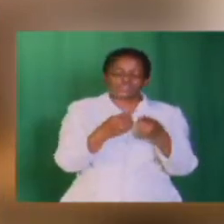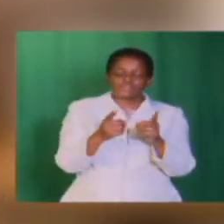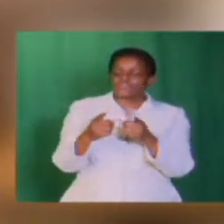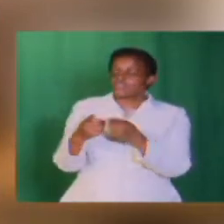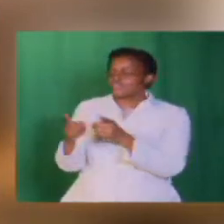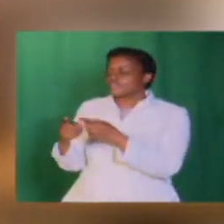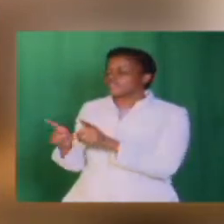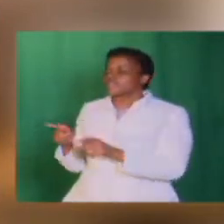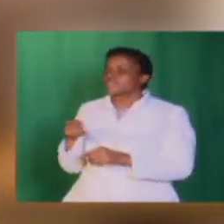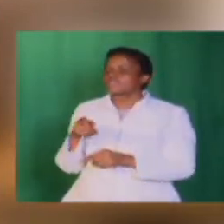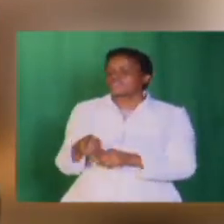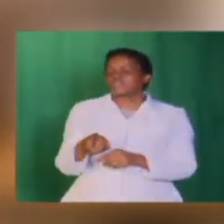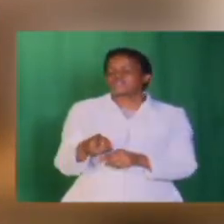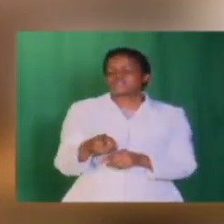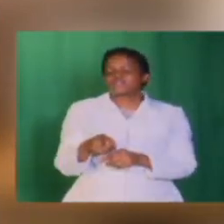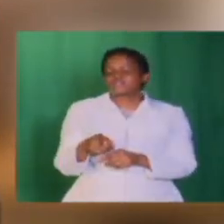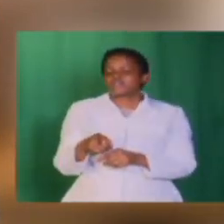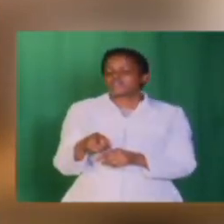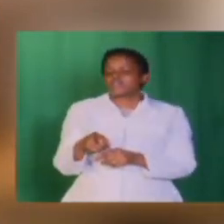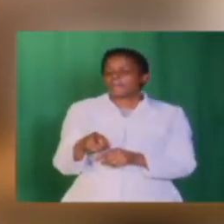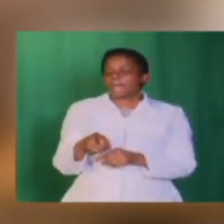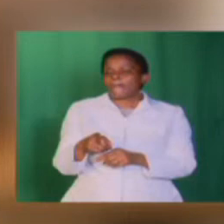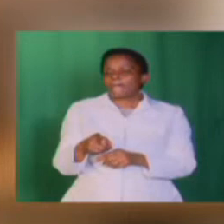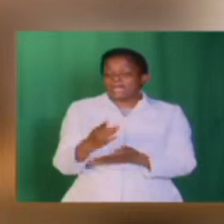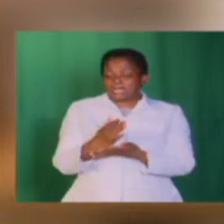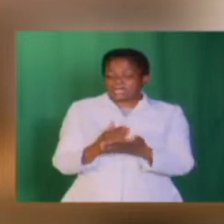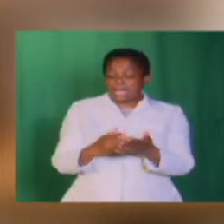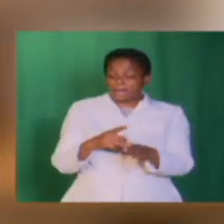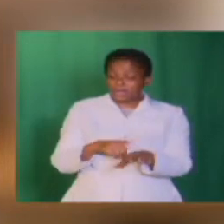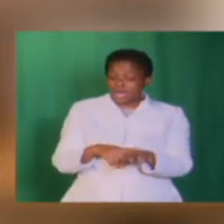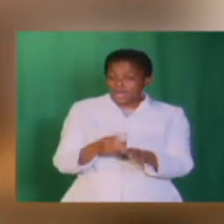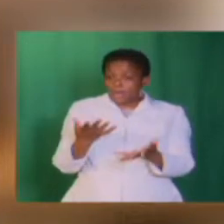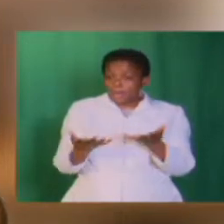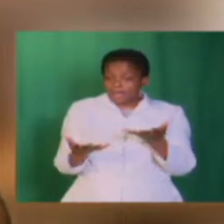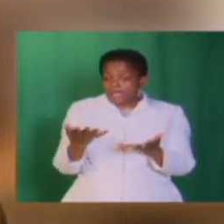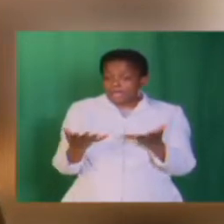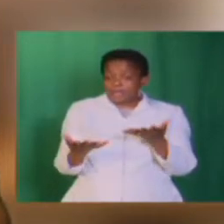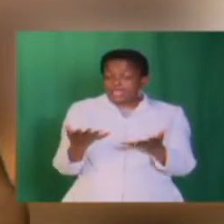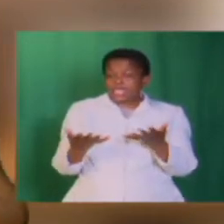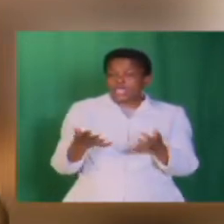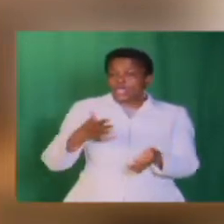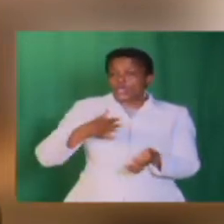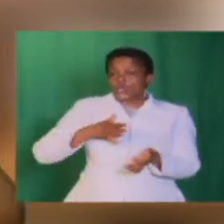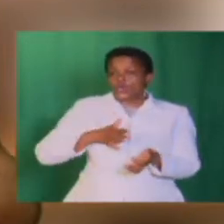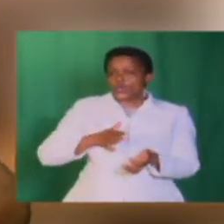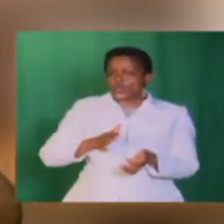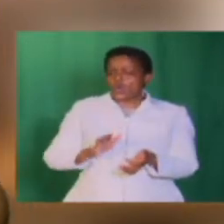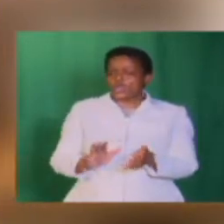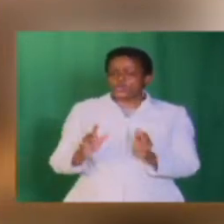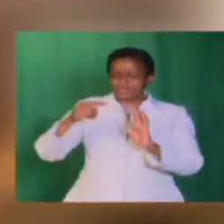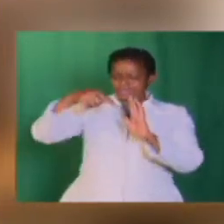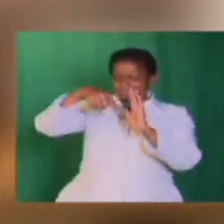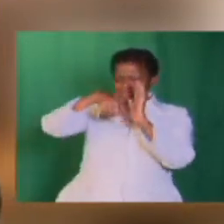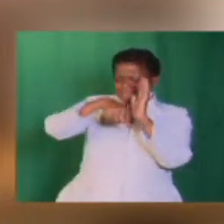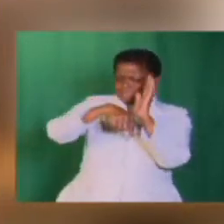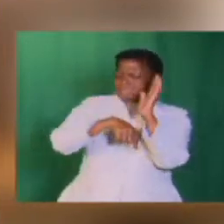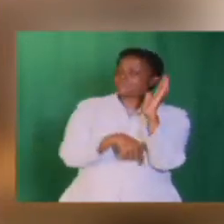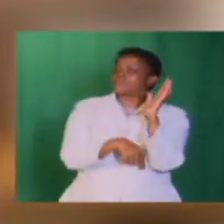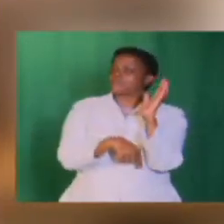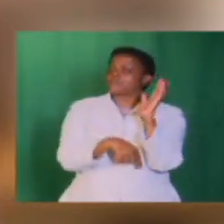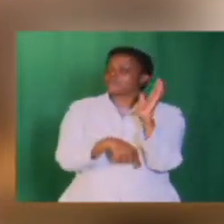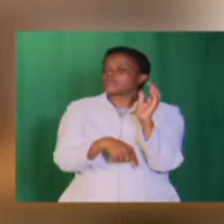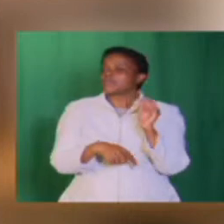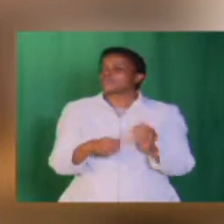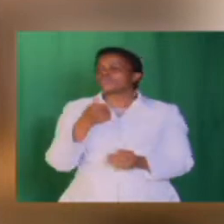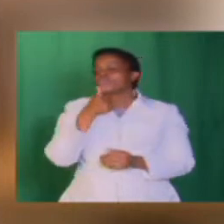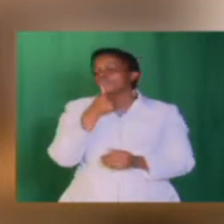a specific effect. Sometimes you may discover that because you want to be more elaborate, you are going to maybe